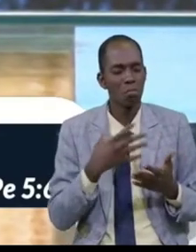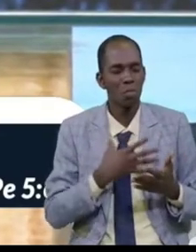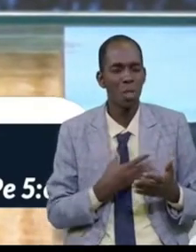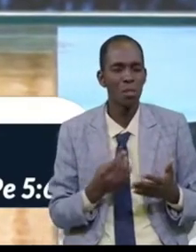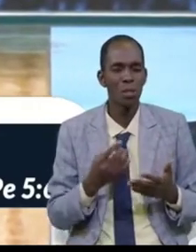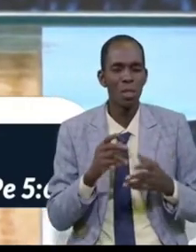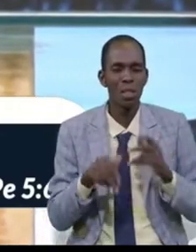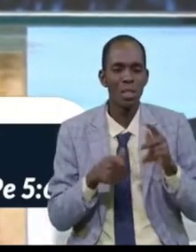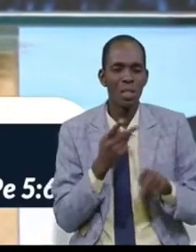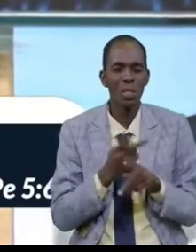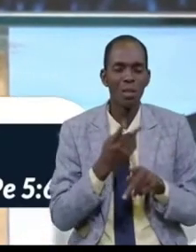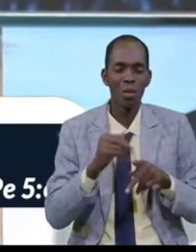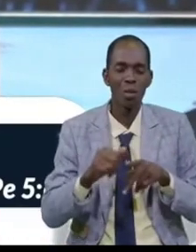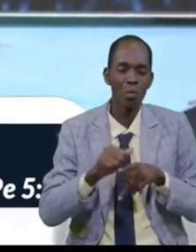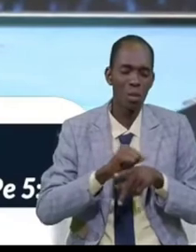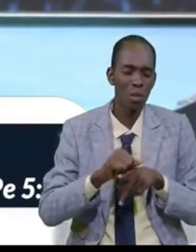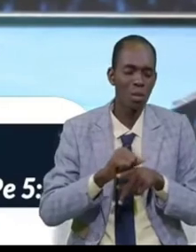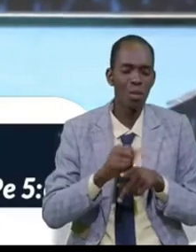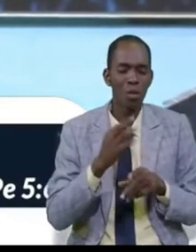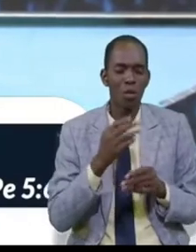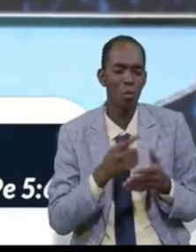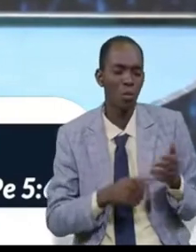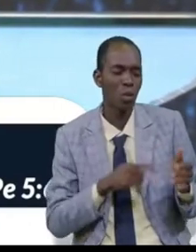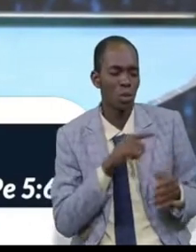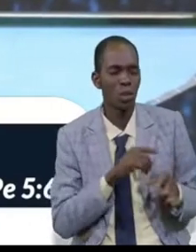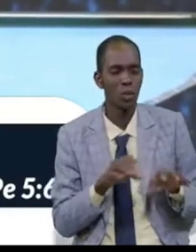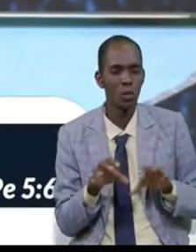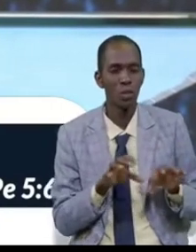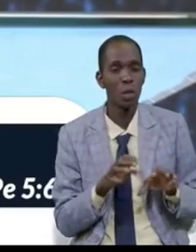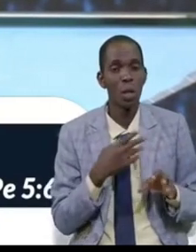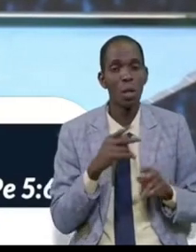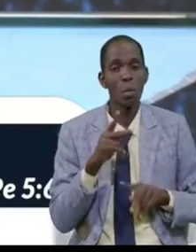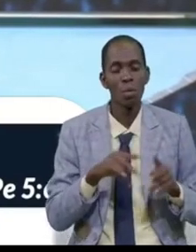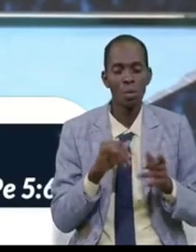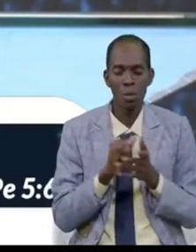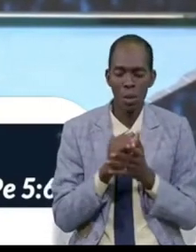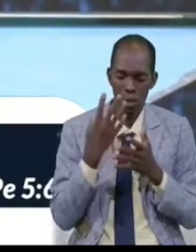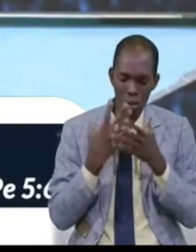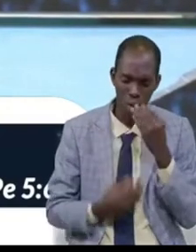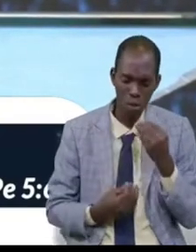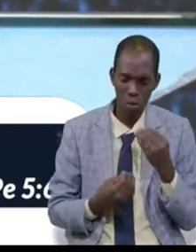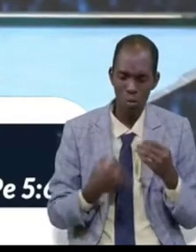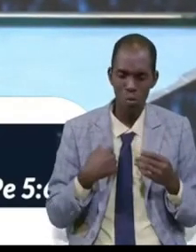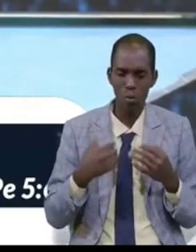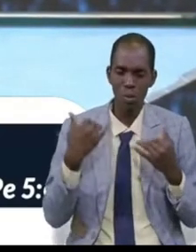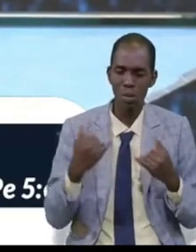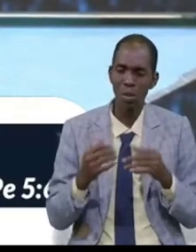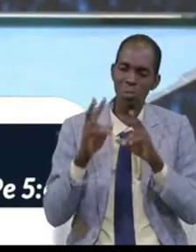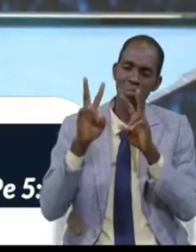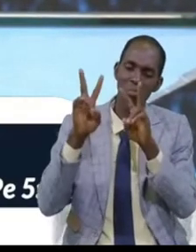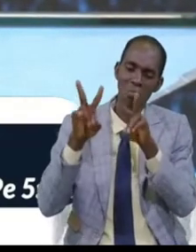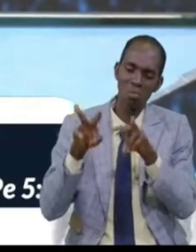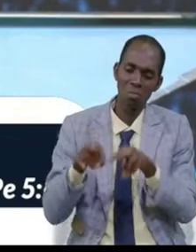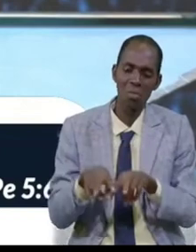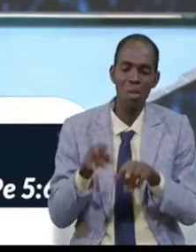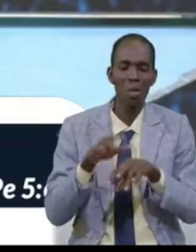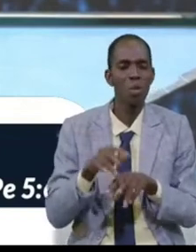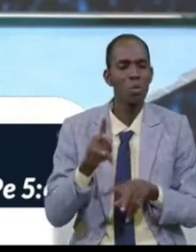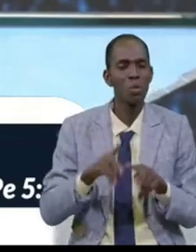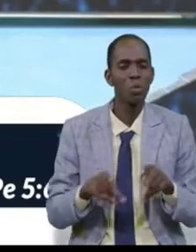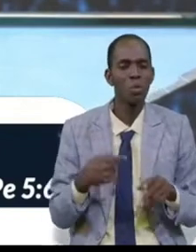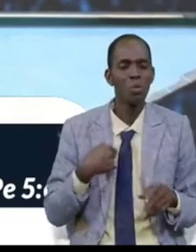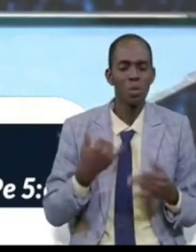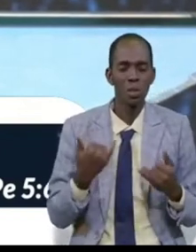ought to do. And the people who lack, we seem to look down on them and we seem to brush